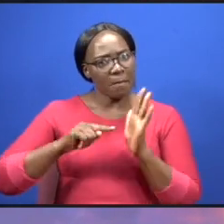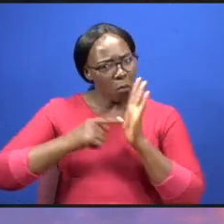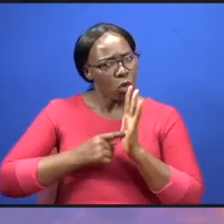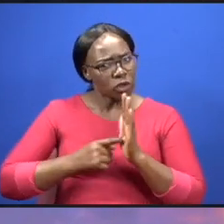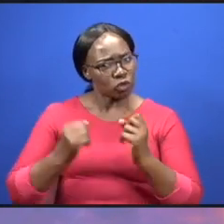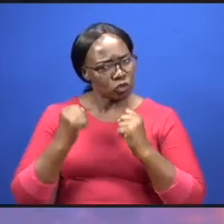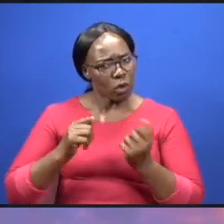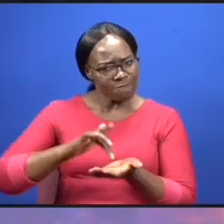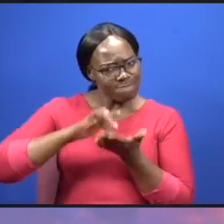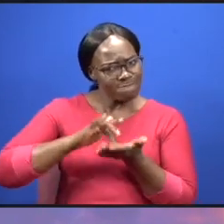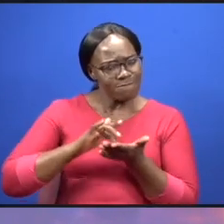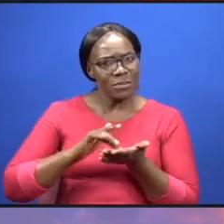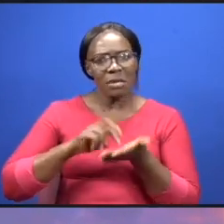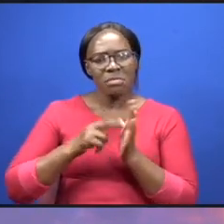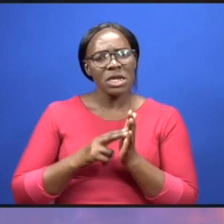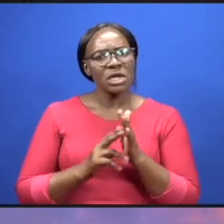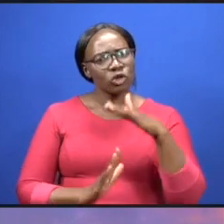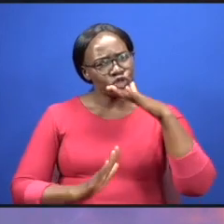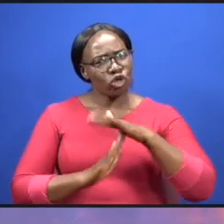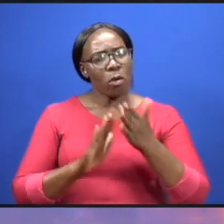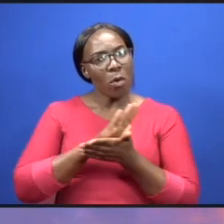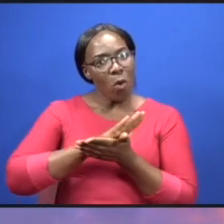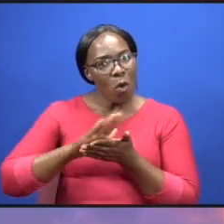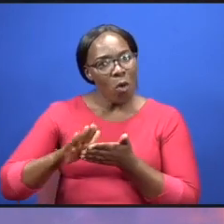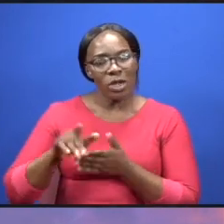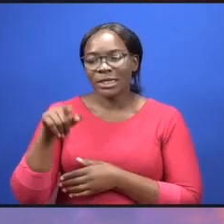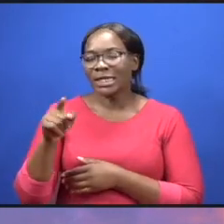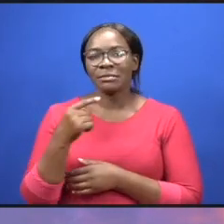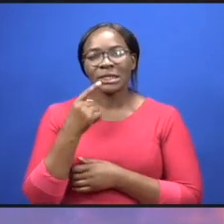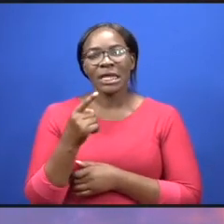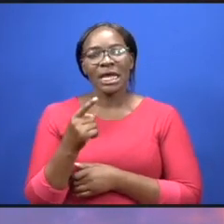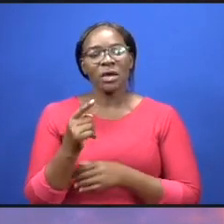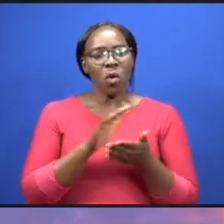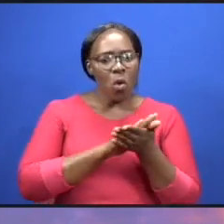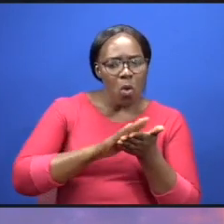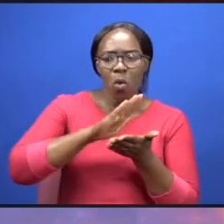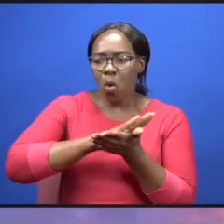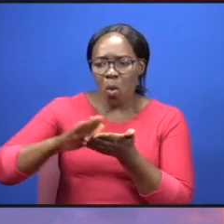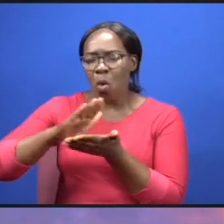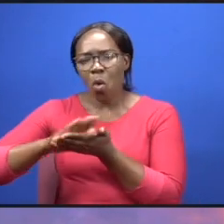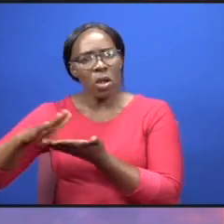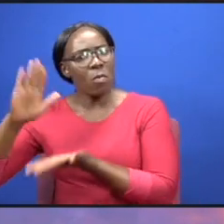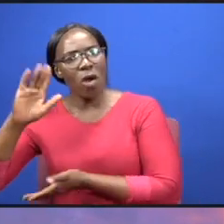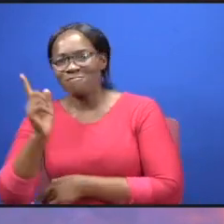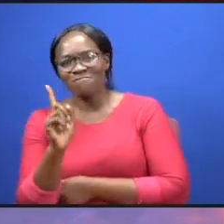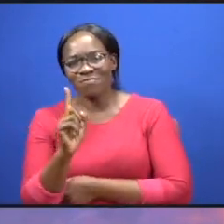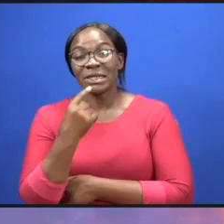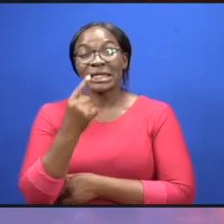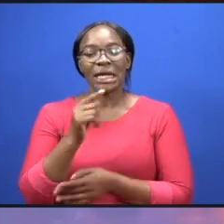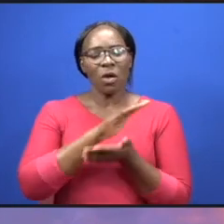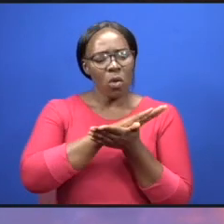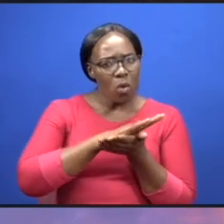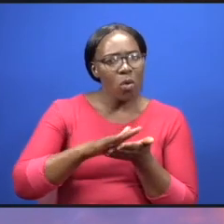something and say that something is most holy, they will not say holy, holier, holiest. They will